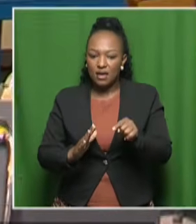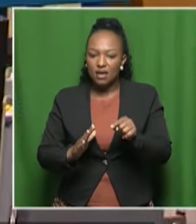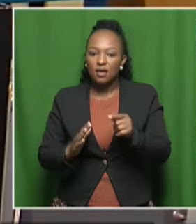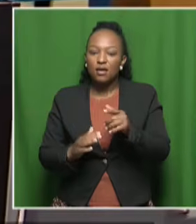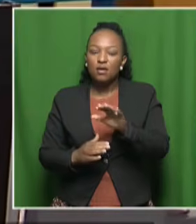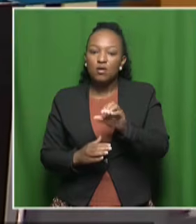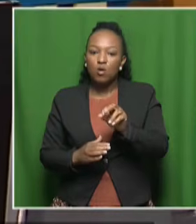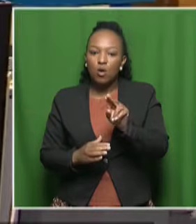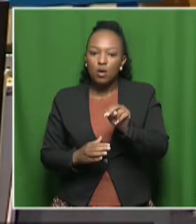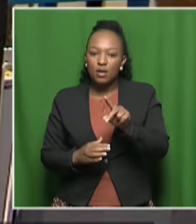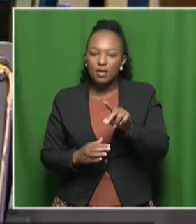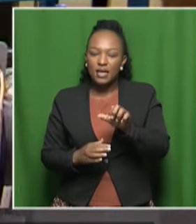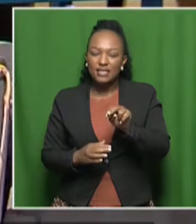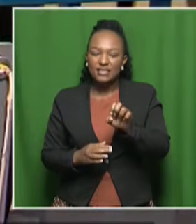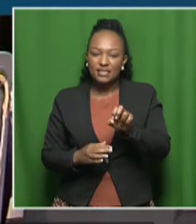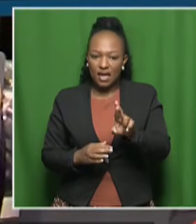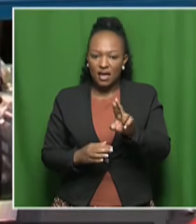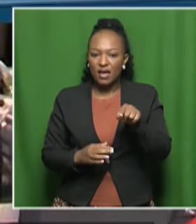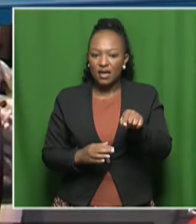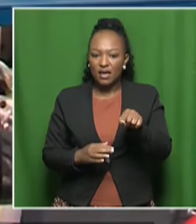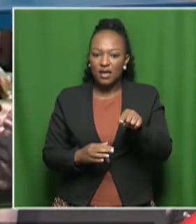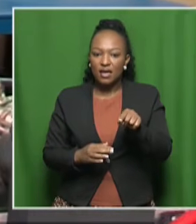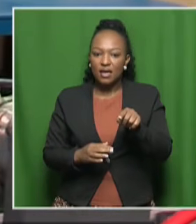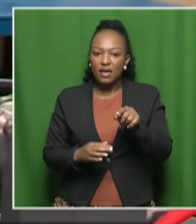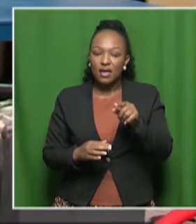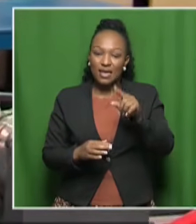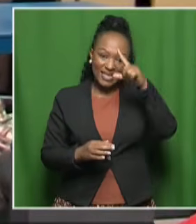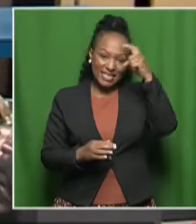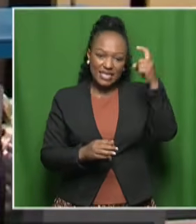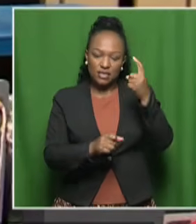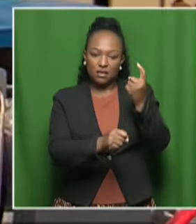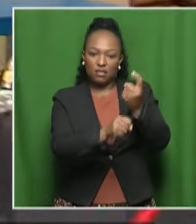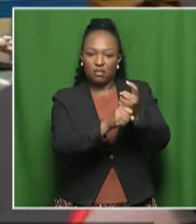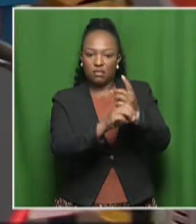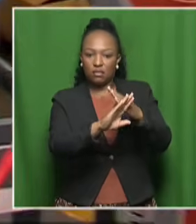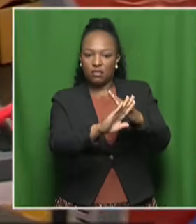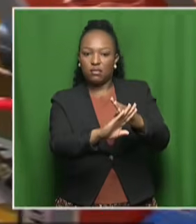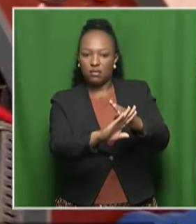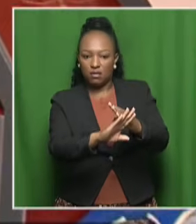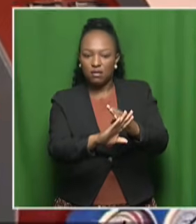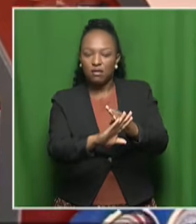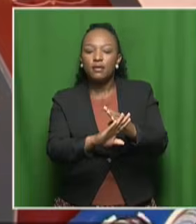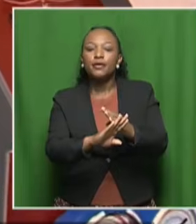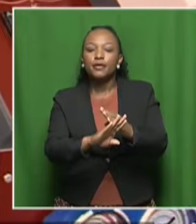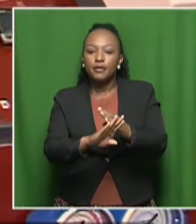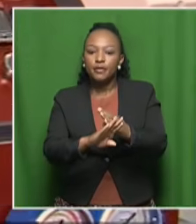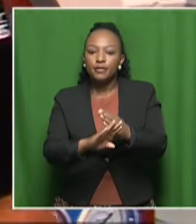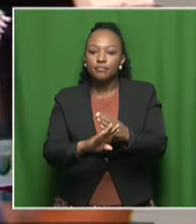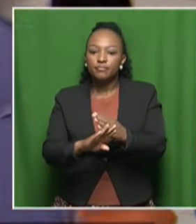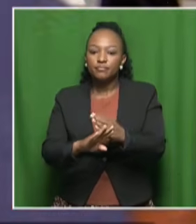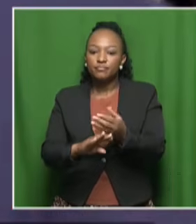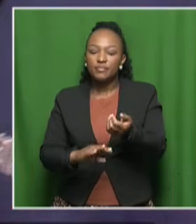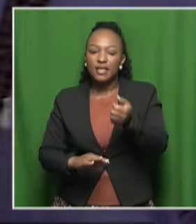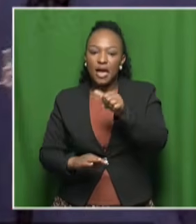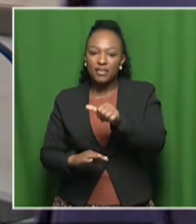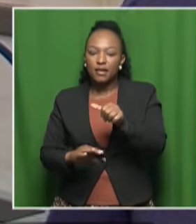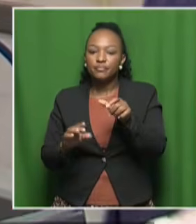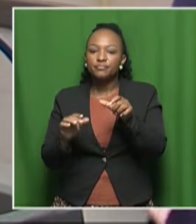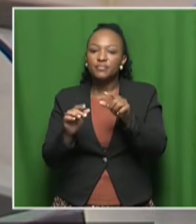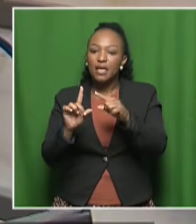condenser. The condenser rejects heat. And then we go into, we then have a metering device.